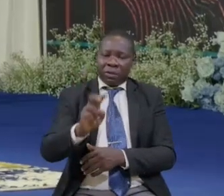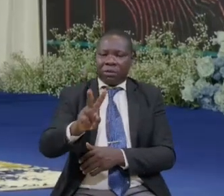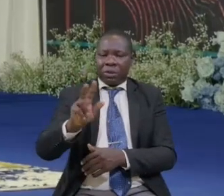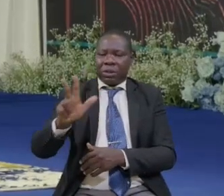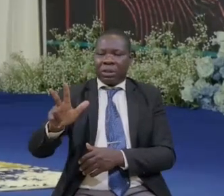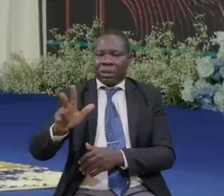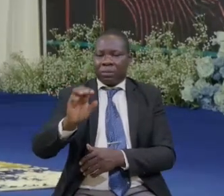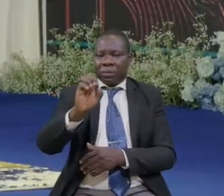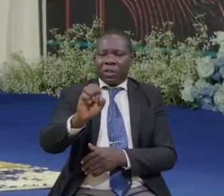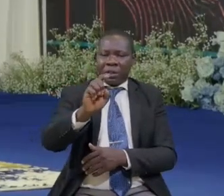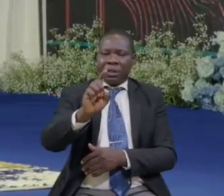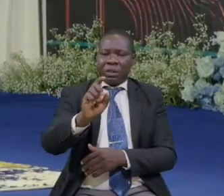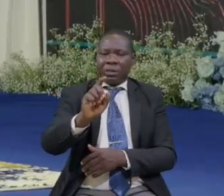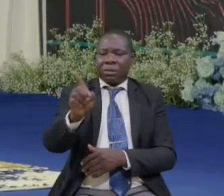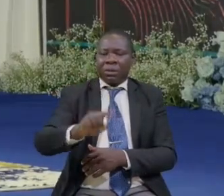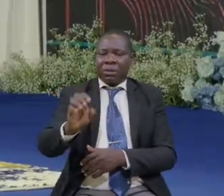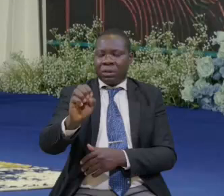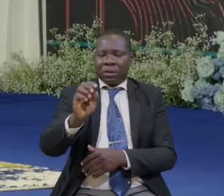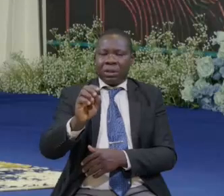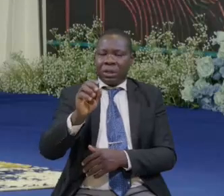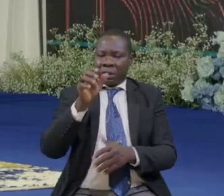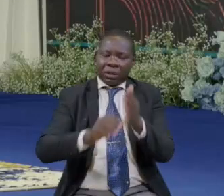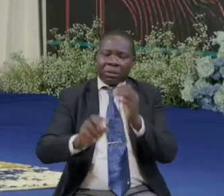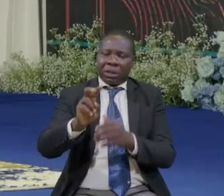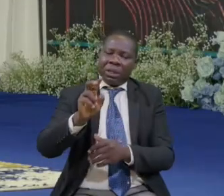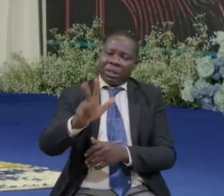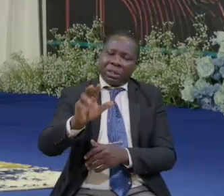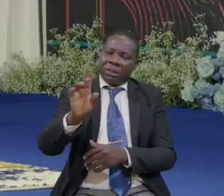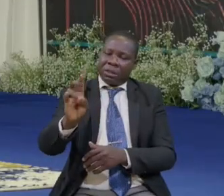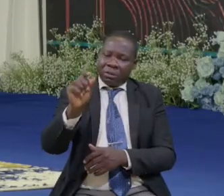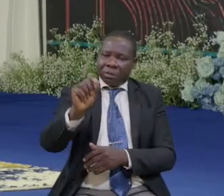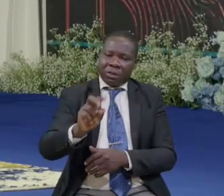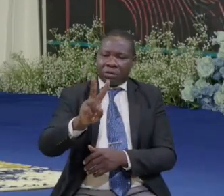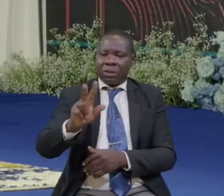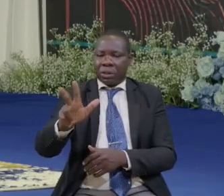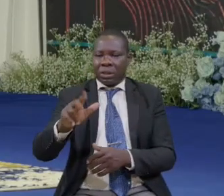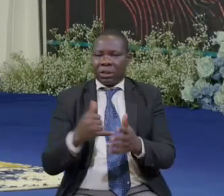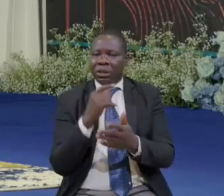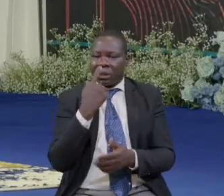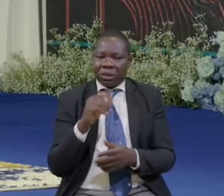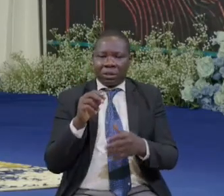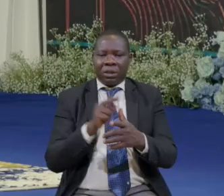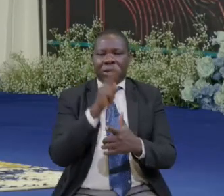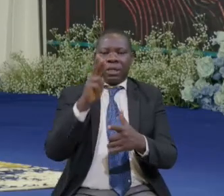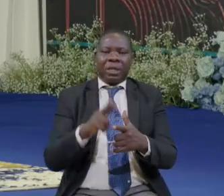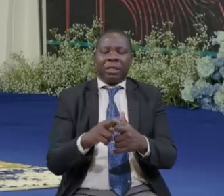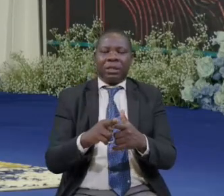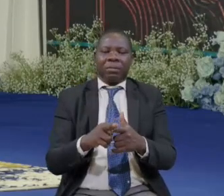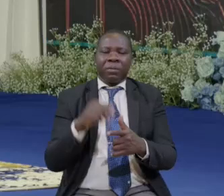chapter 37, verse 23. It says, neither shall